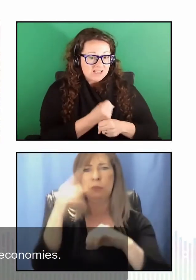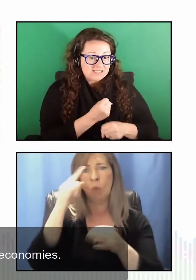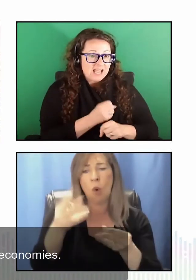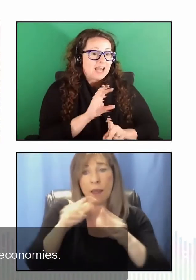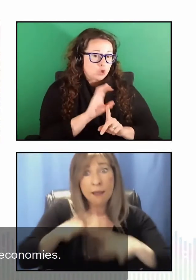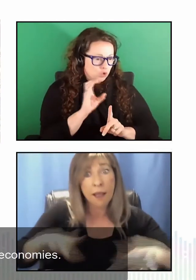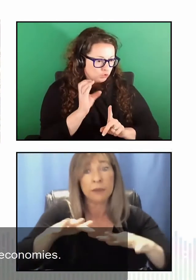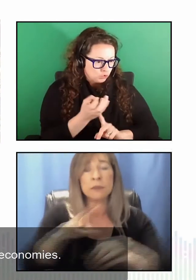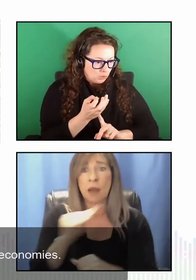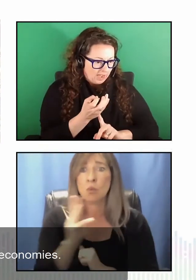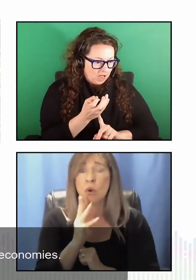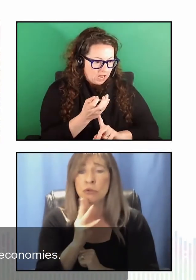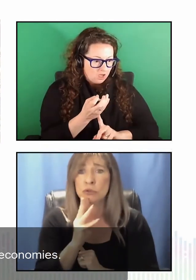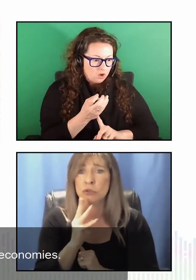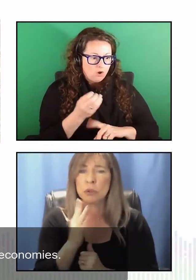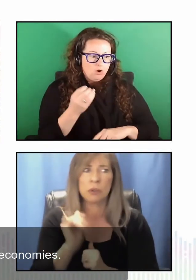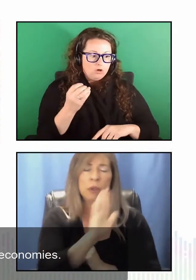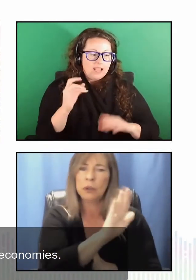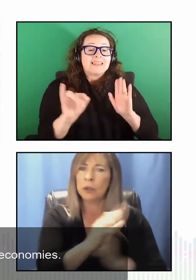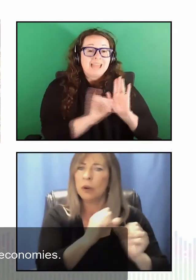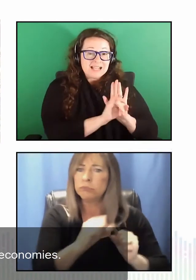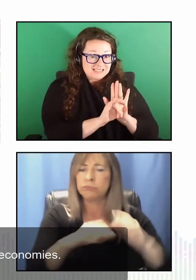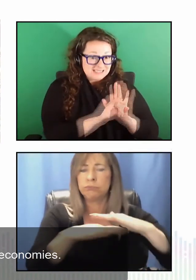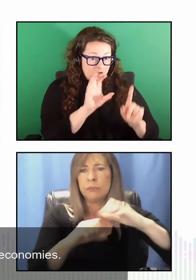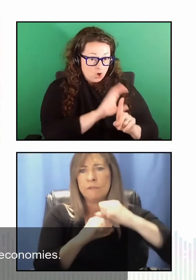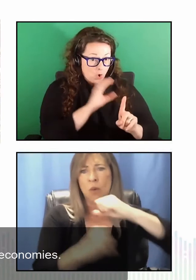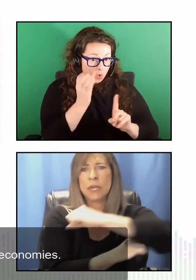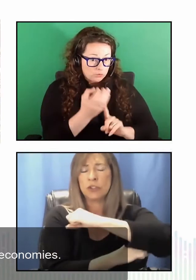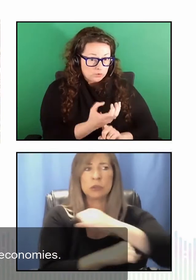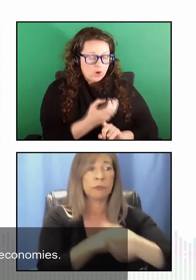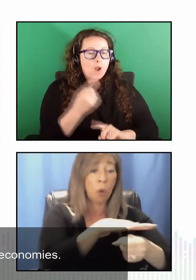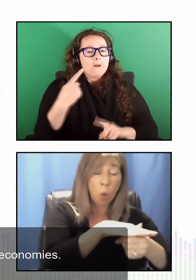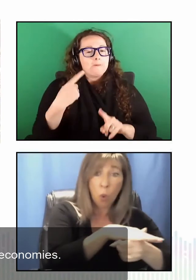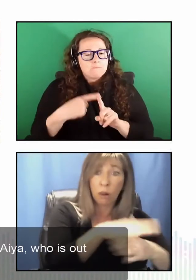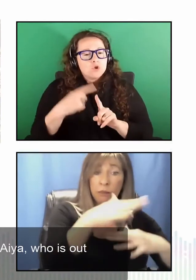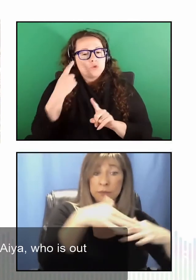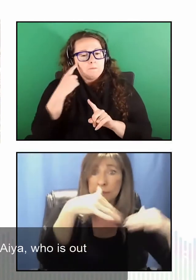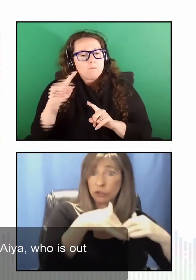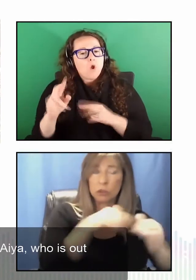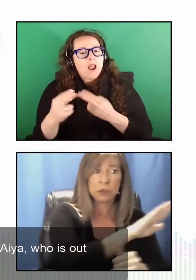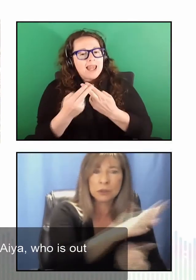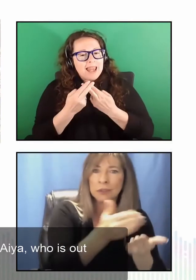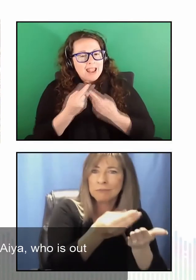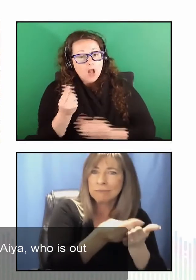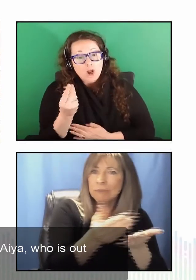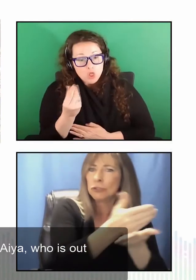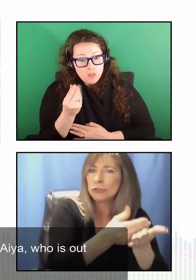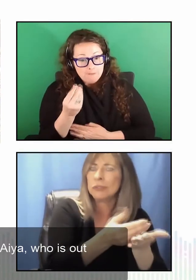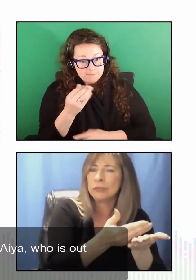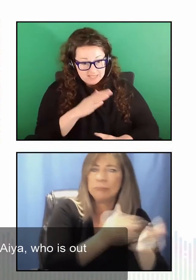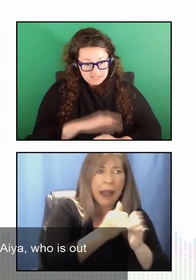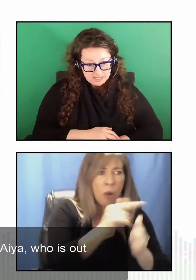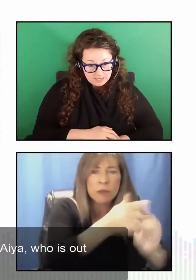for basically local Indigenous economies. And there you see our